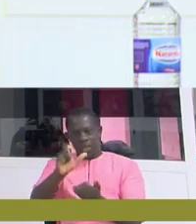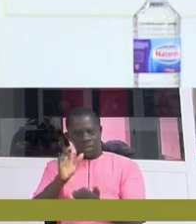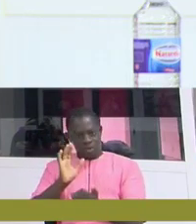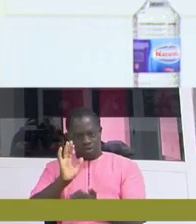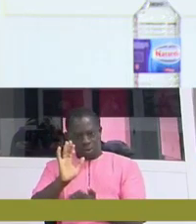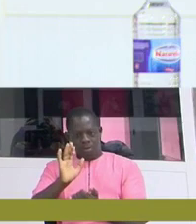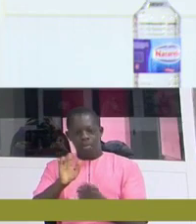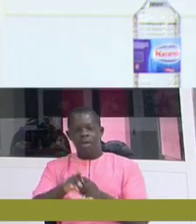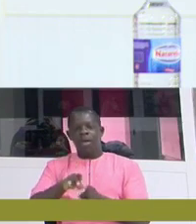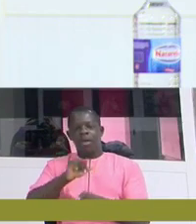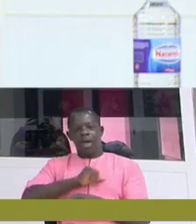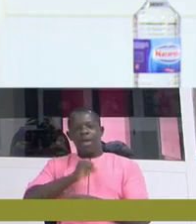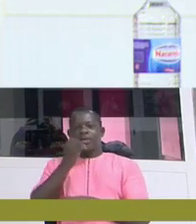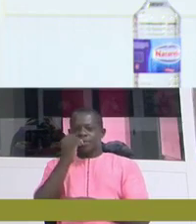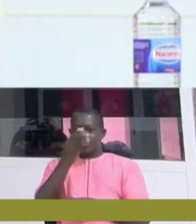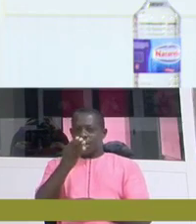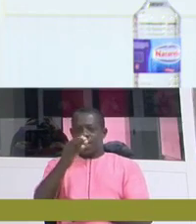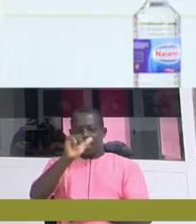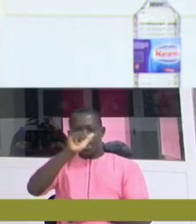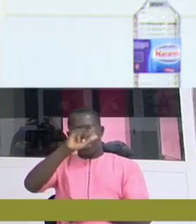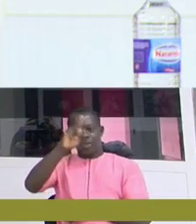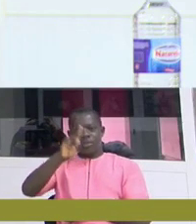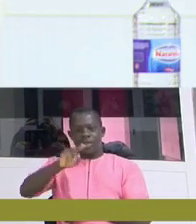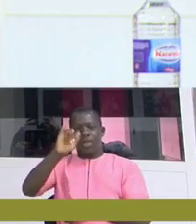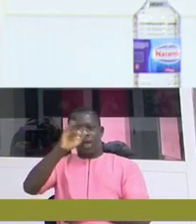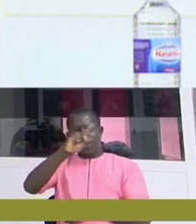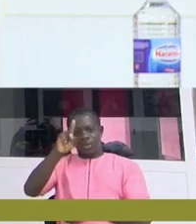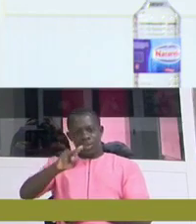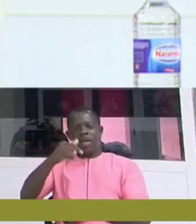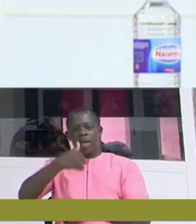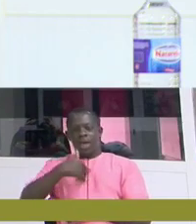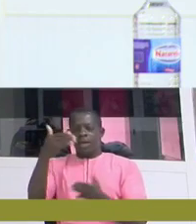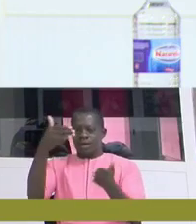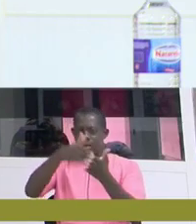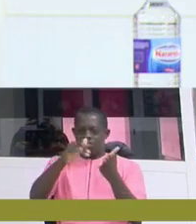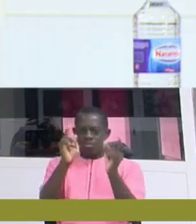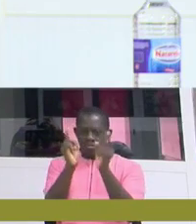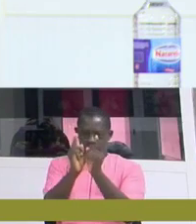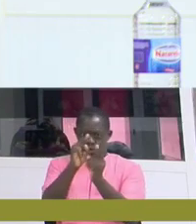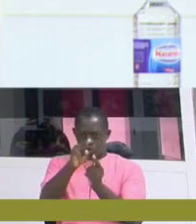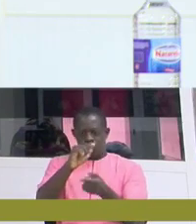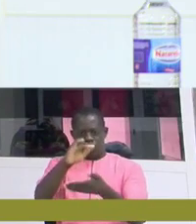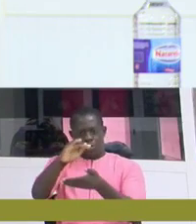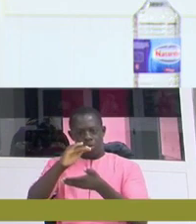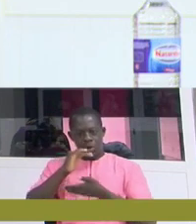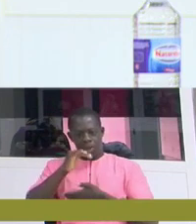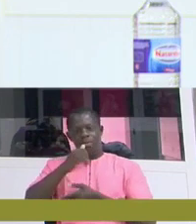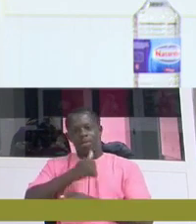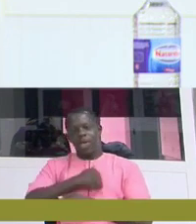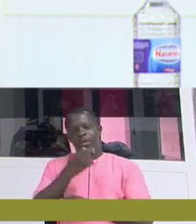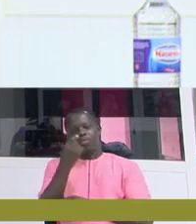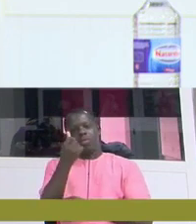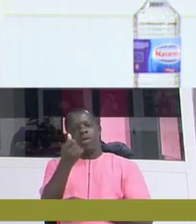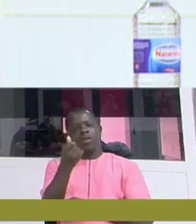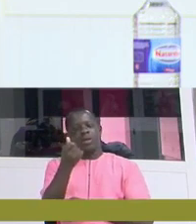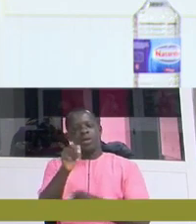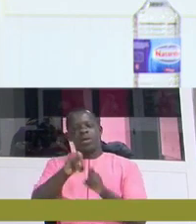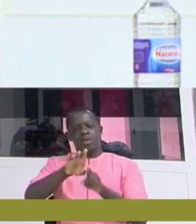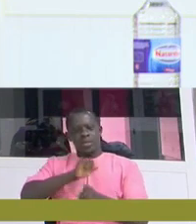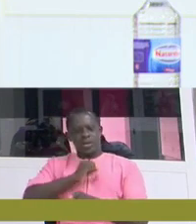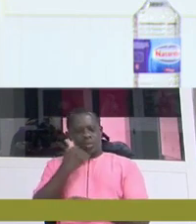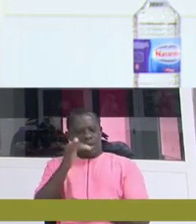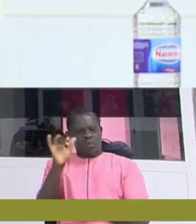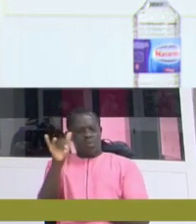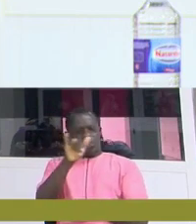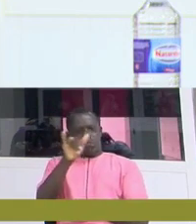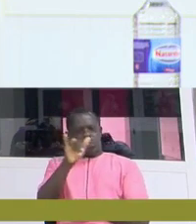stood. I called out, Assis. I came to collect my money. He asked